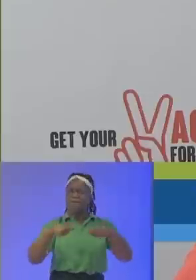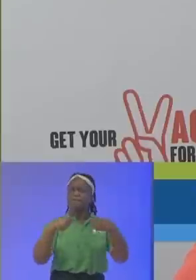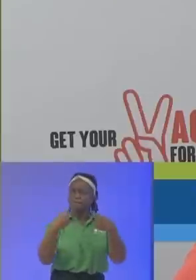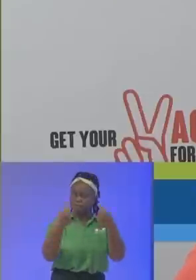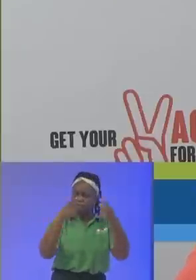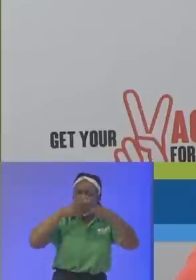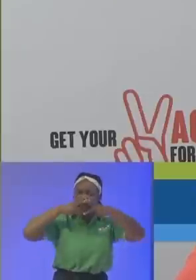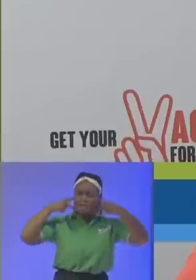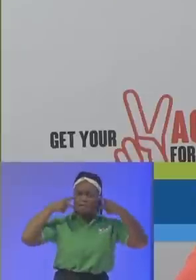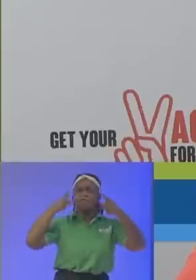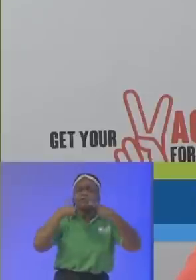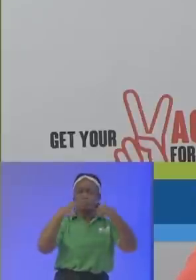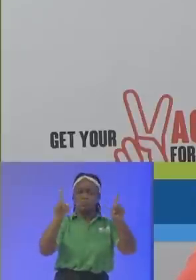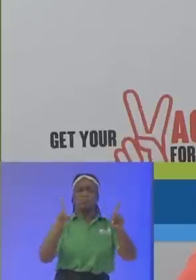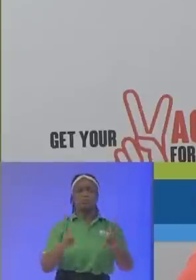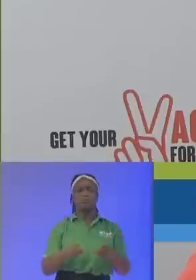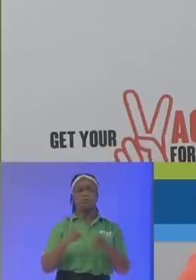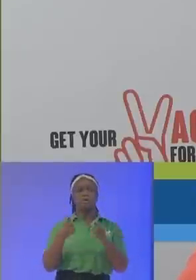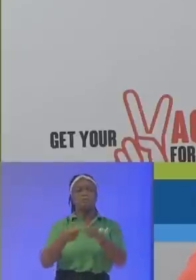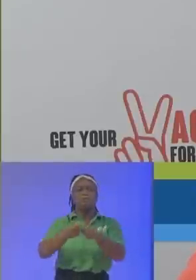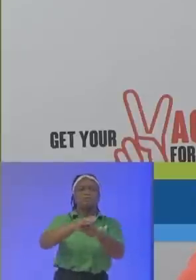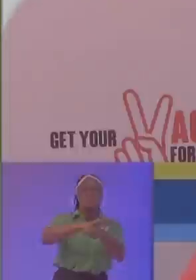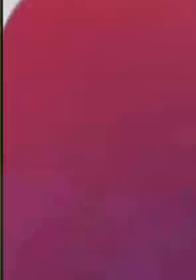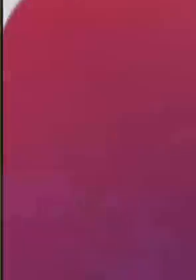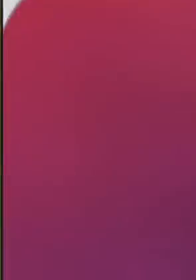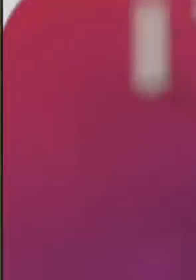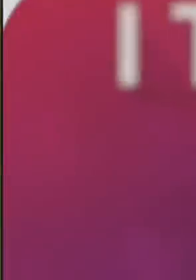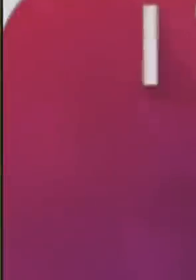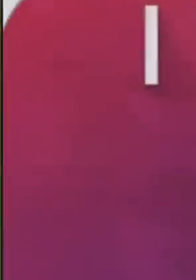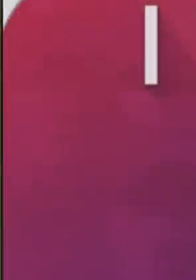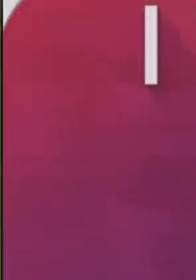day, everyone, and be safe.